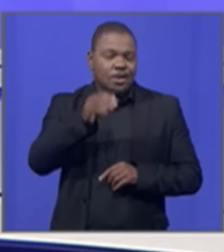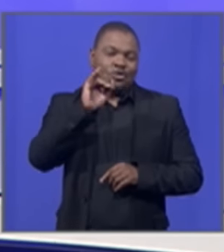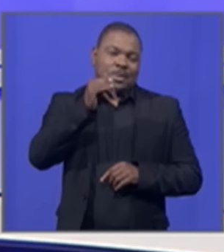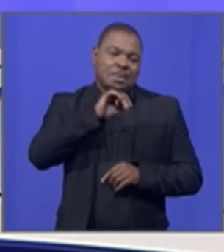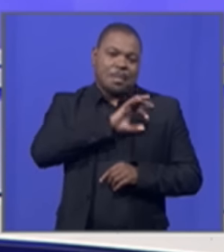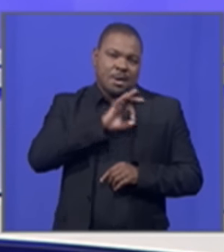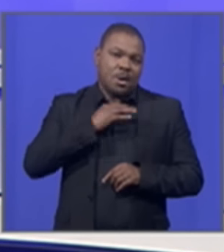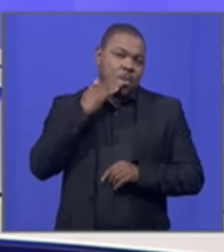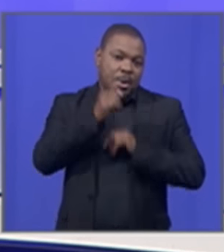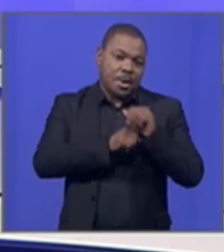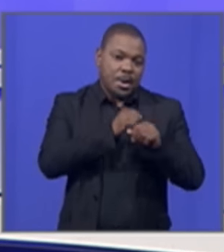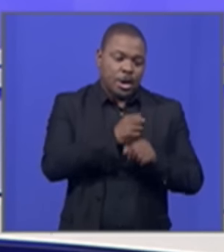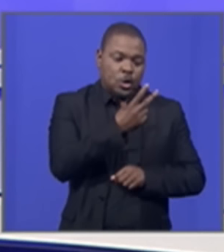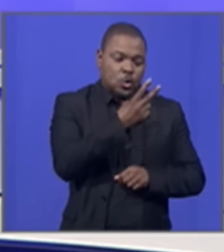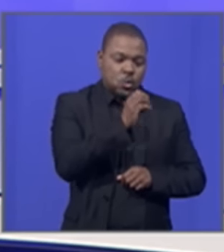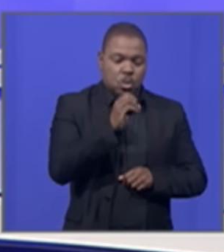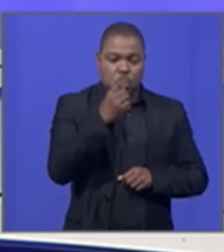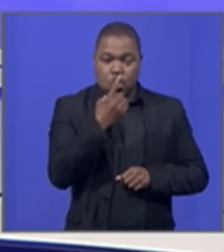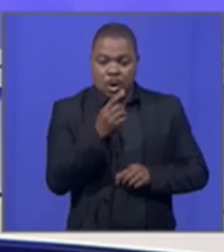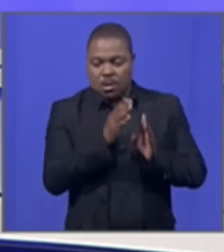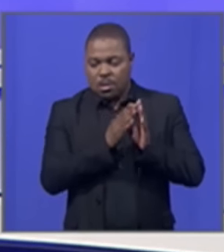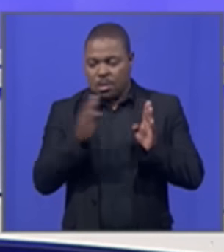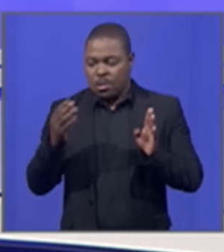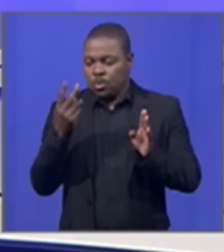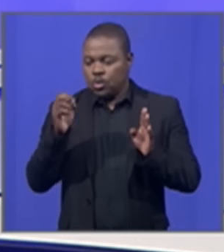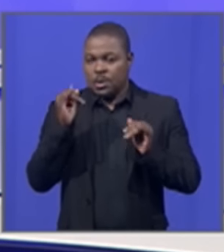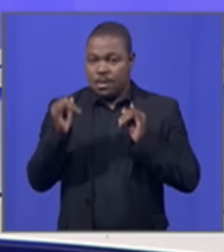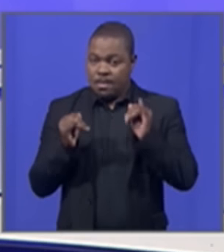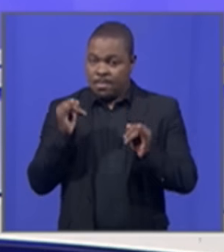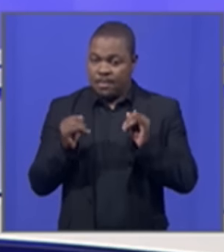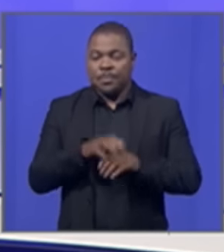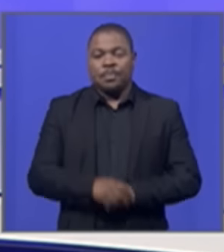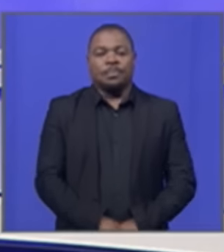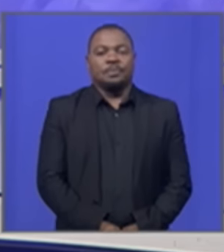ngwaga wa 2001 go fihla ka ngwaga wa 2011.